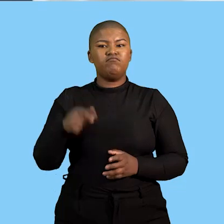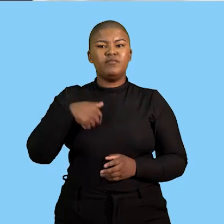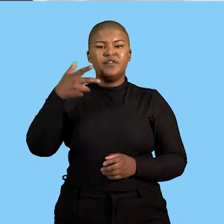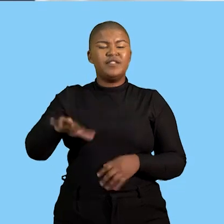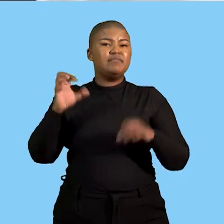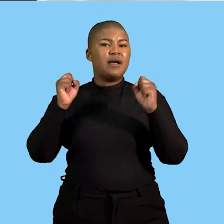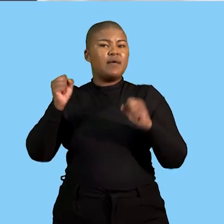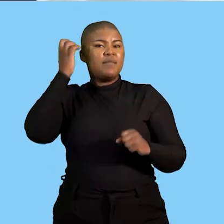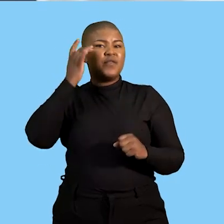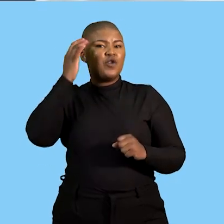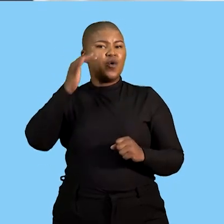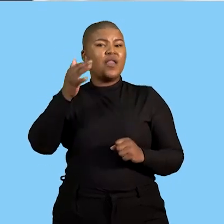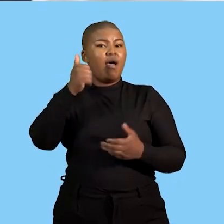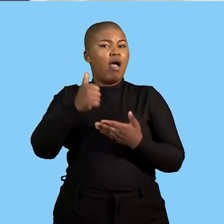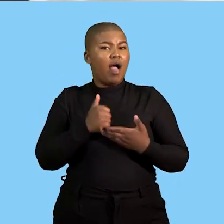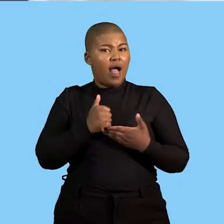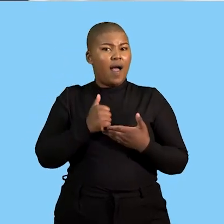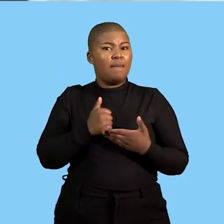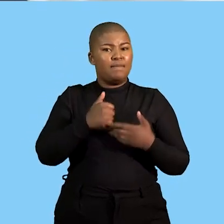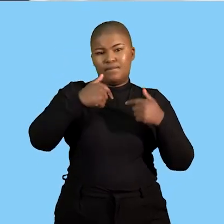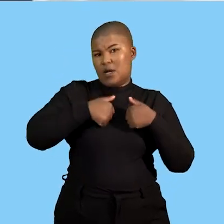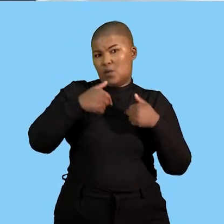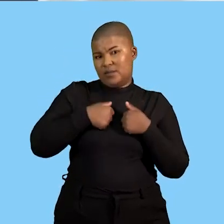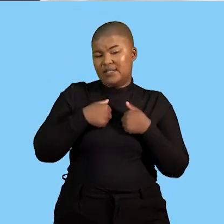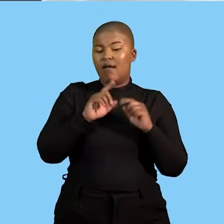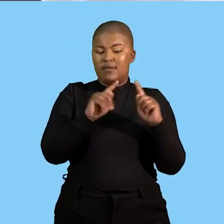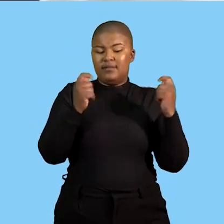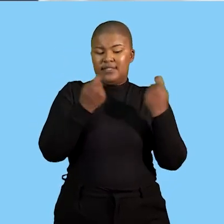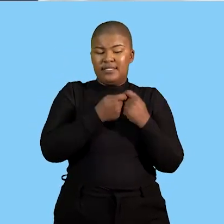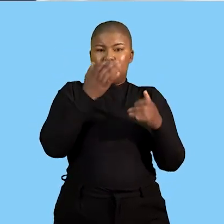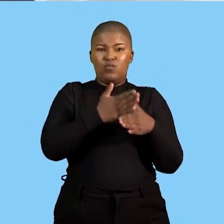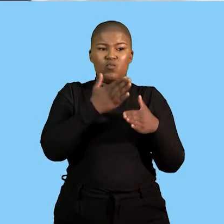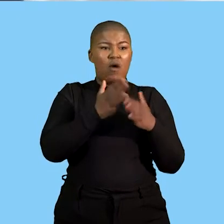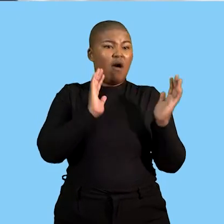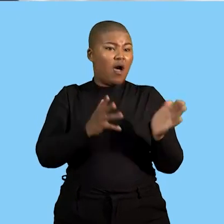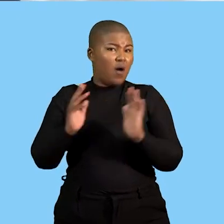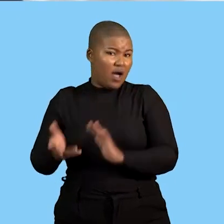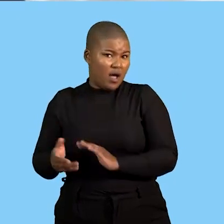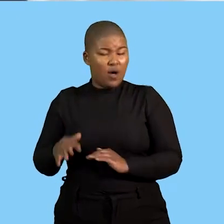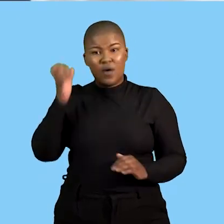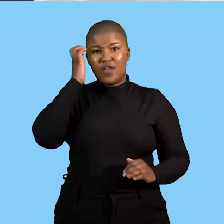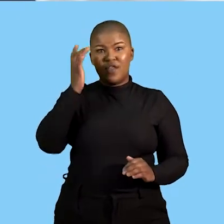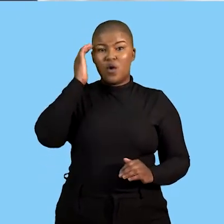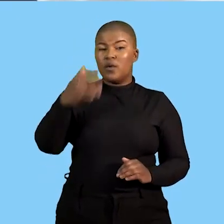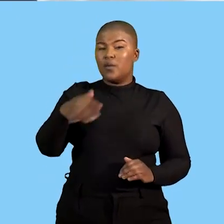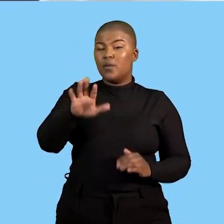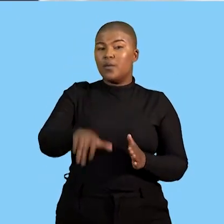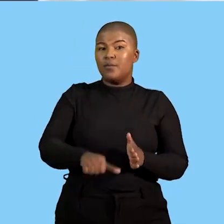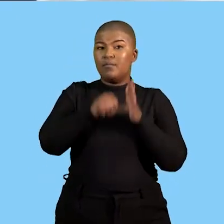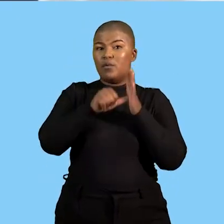about theories that help how teams should operate. So team dynamic theories become very, very important. So